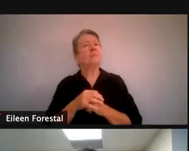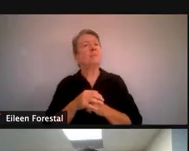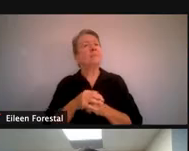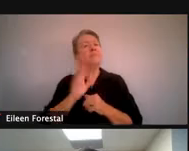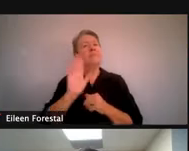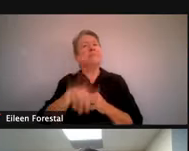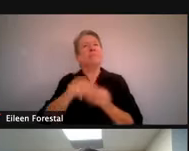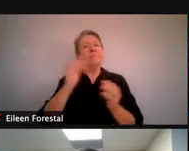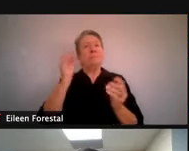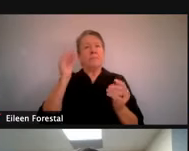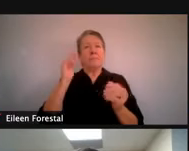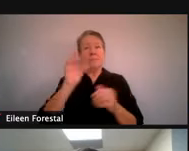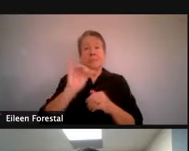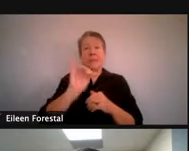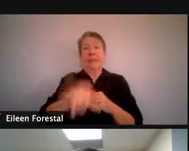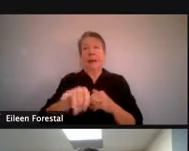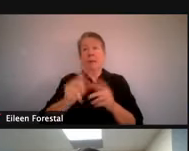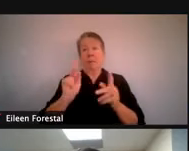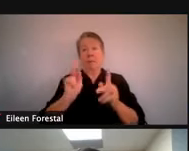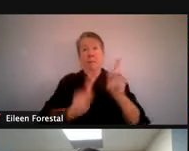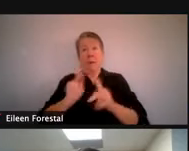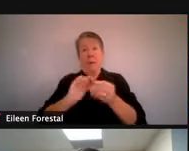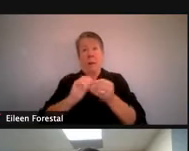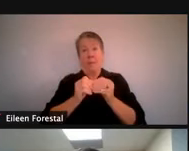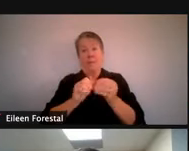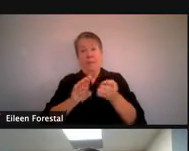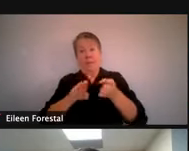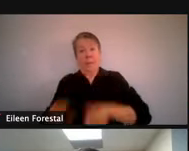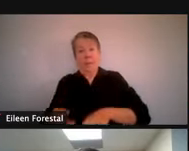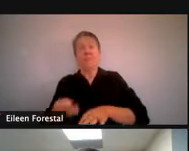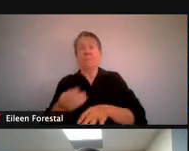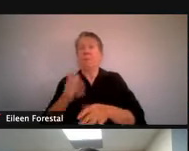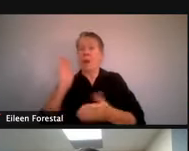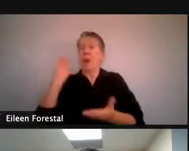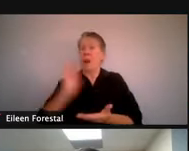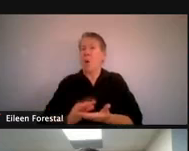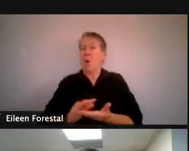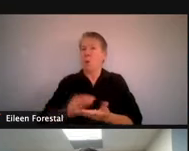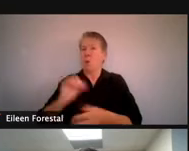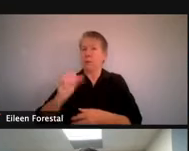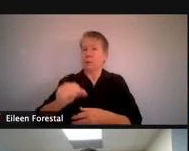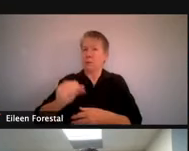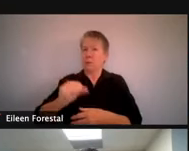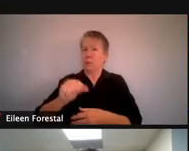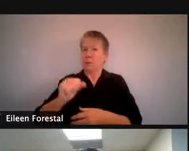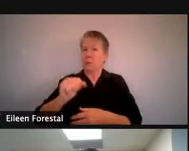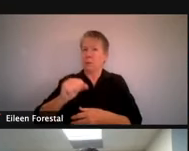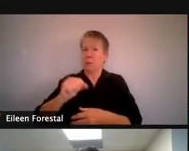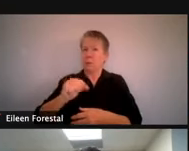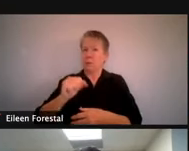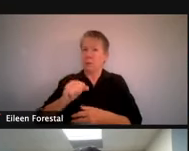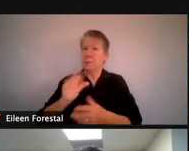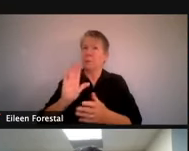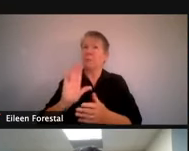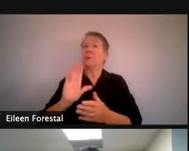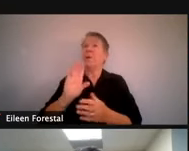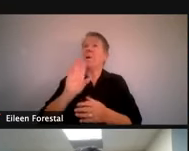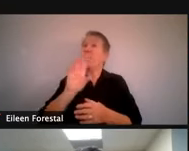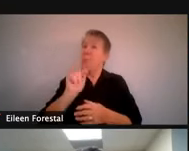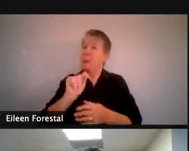death toll is lower, and I guess if there's no silver lining to a loss of life, but there